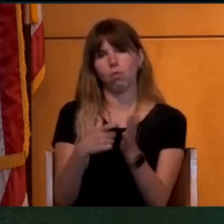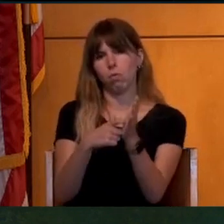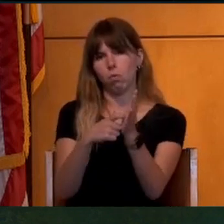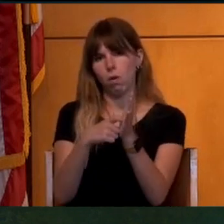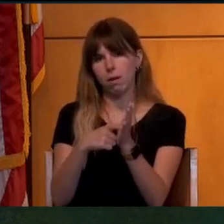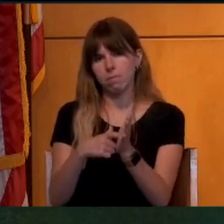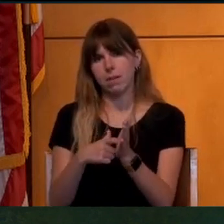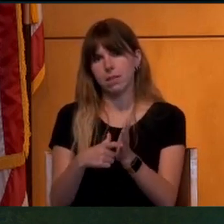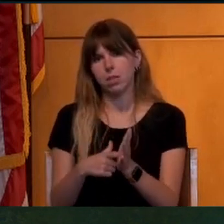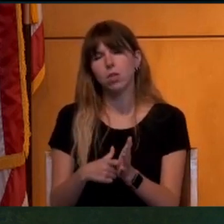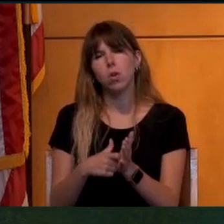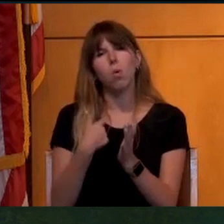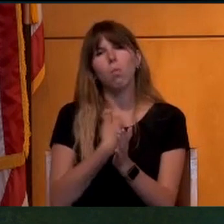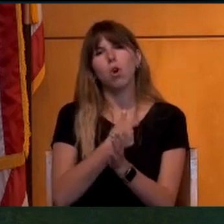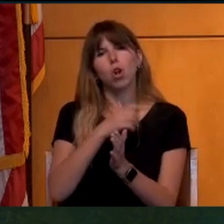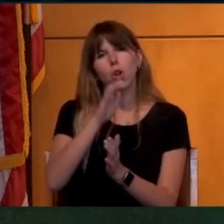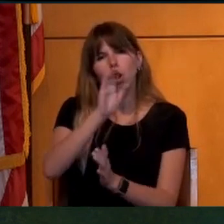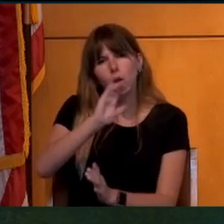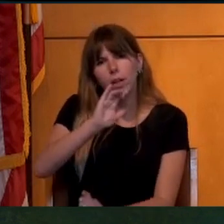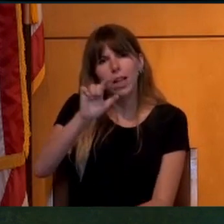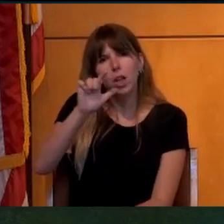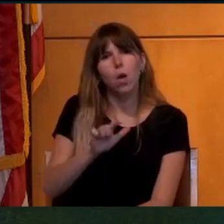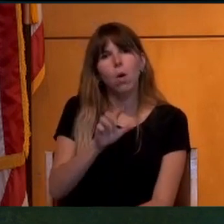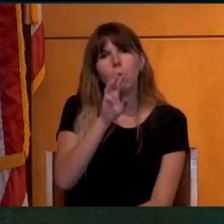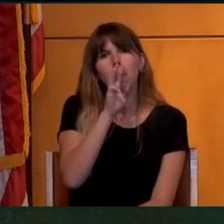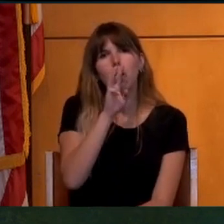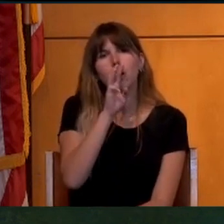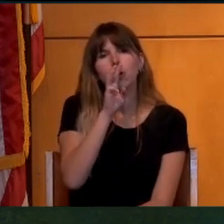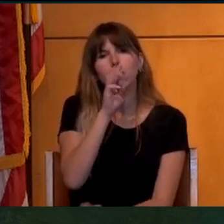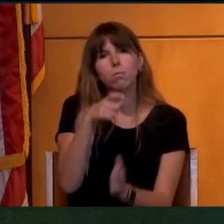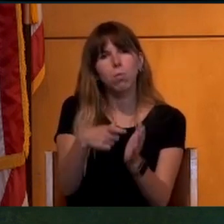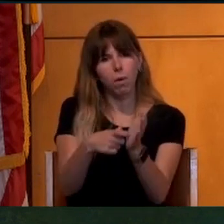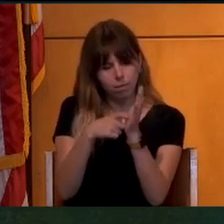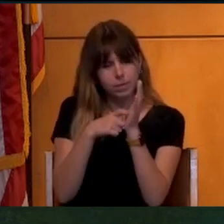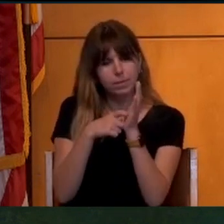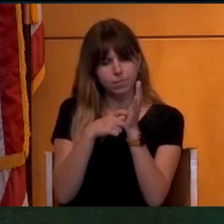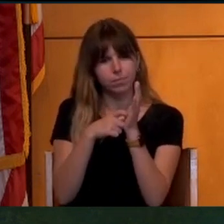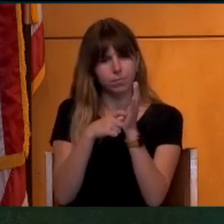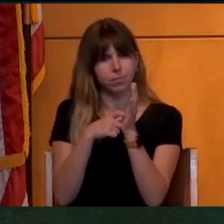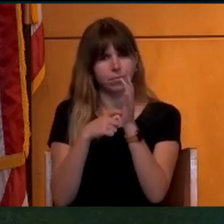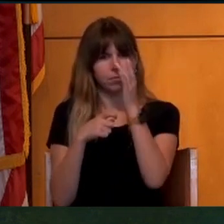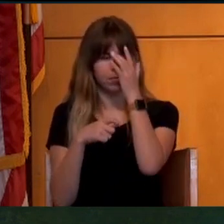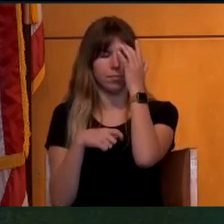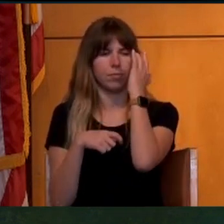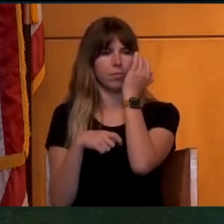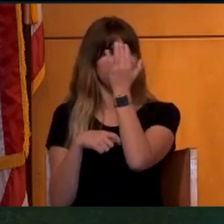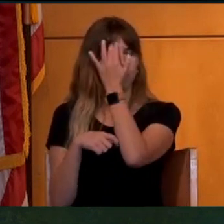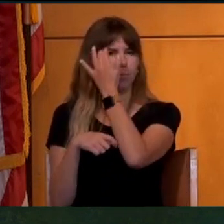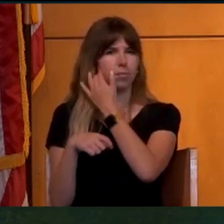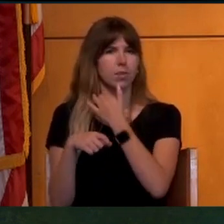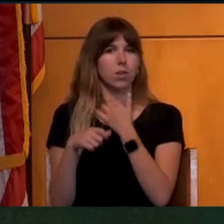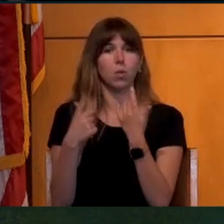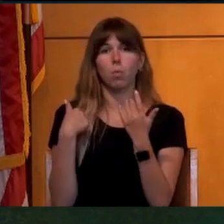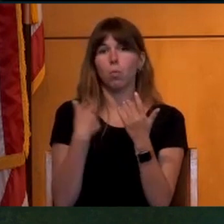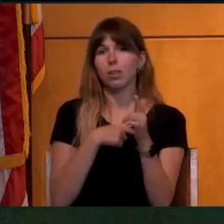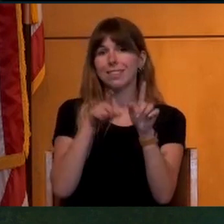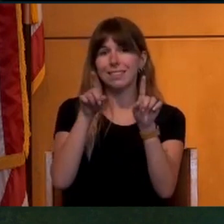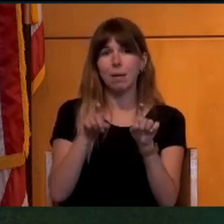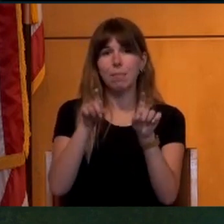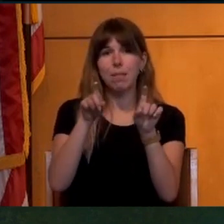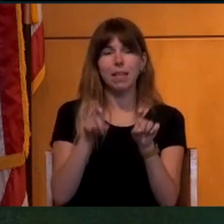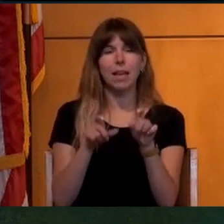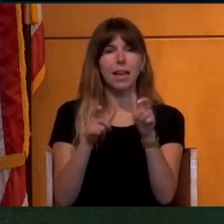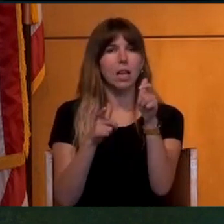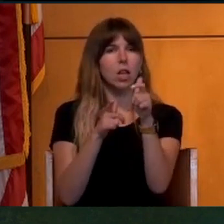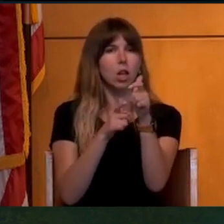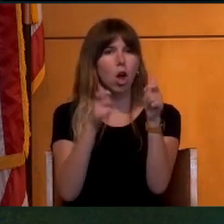concentrations at level 2, a half weight percent. Many of the instruments go below that. We're sampling we're getting